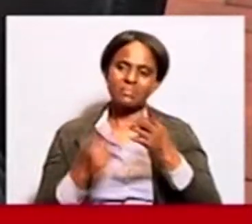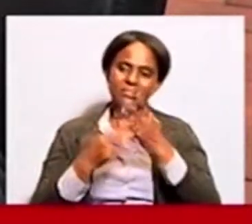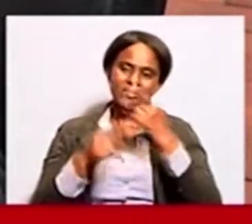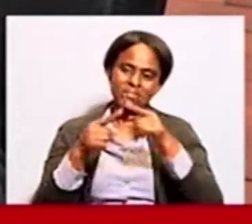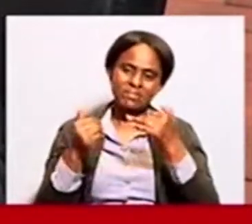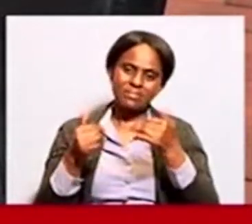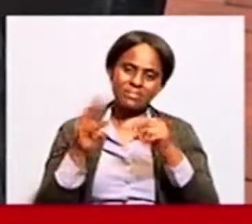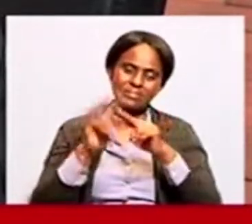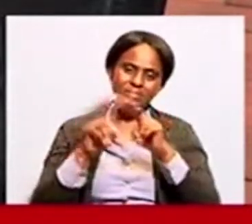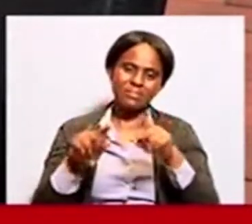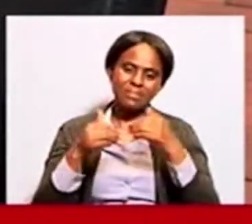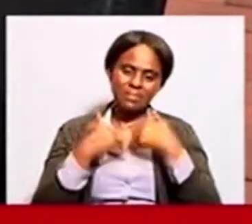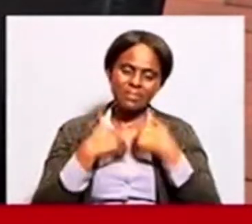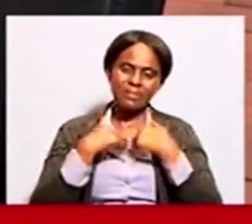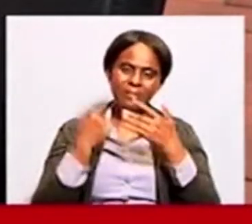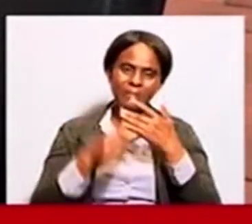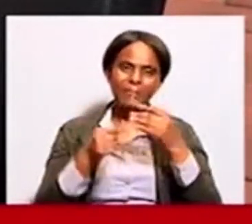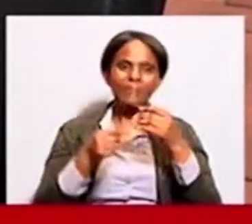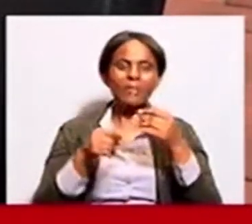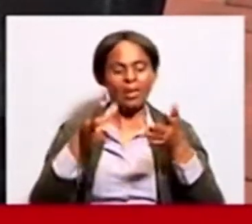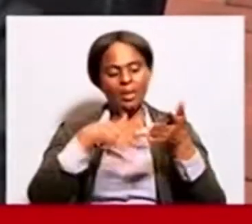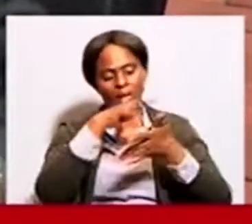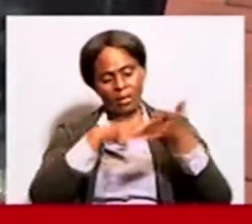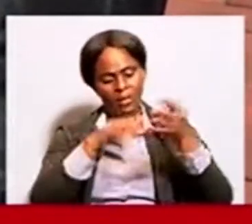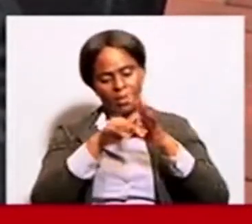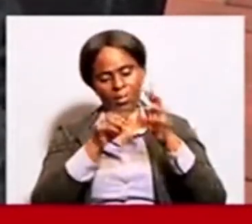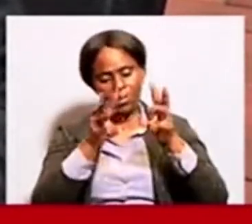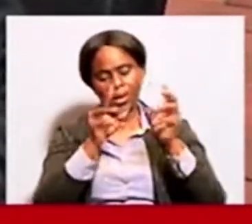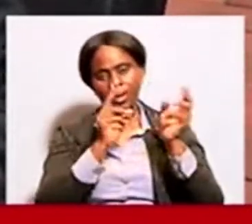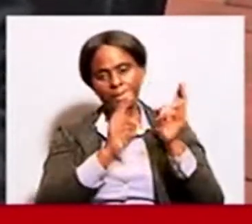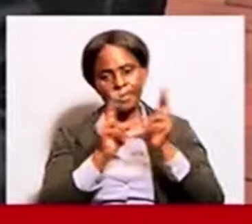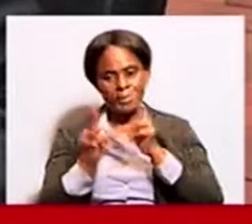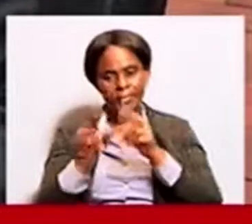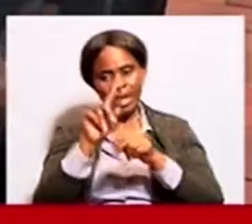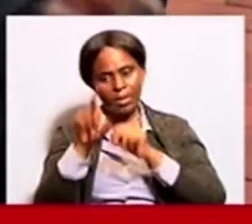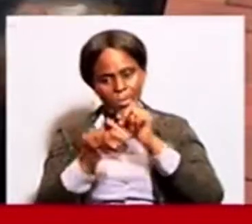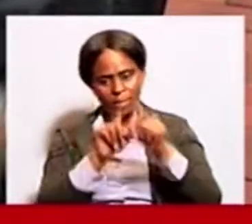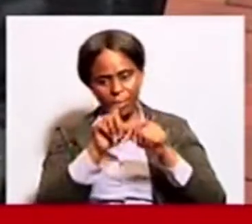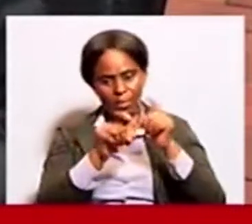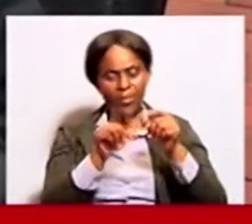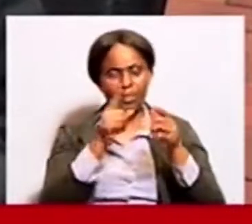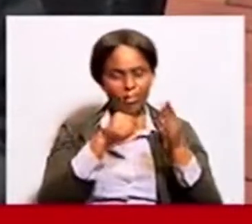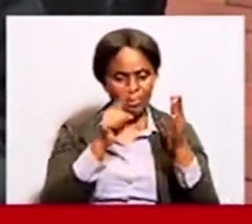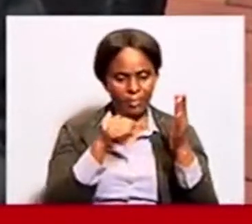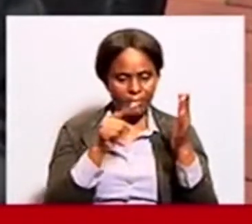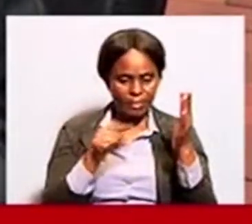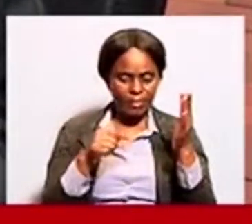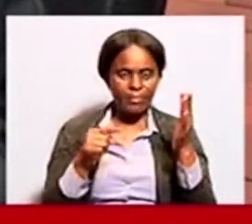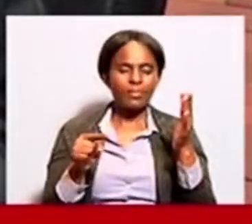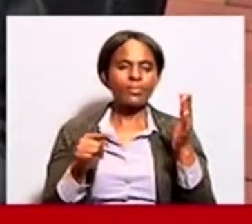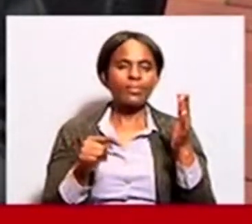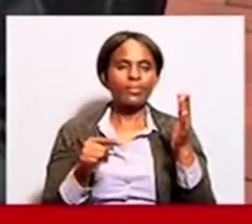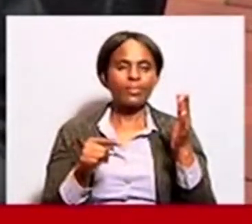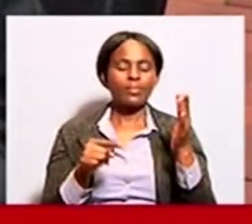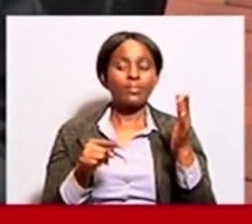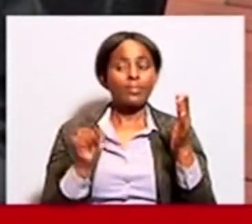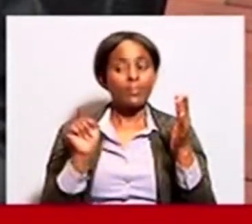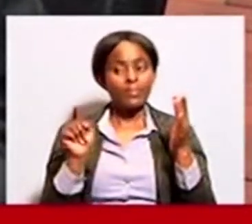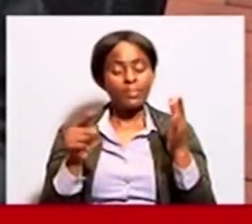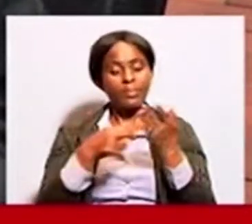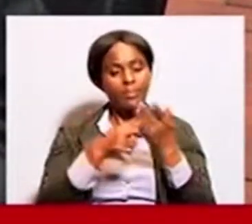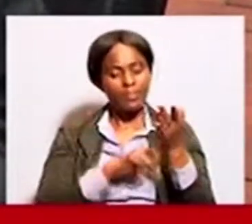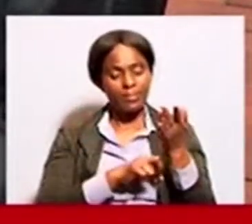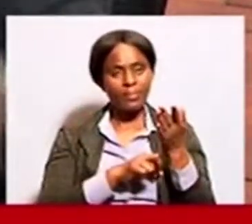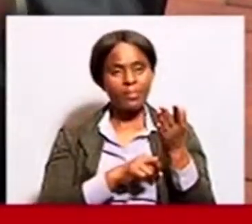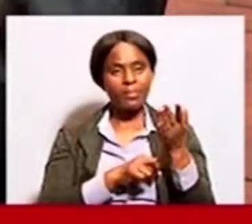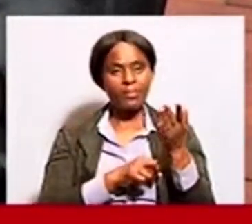happening, Chair. There is a template in the way they are responding question by question. I will be marking them. You see, I told you that these receipts, they